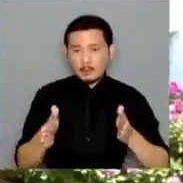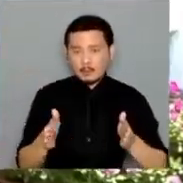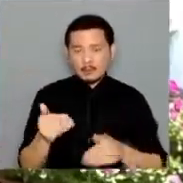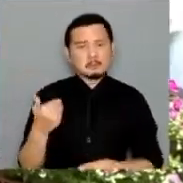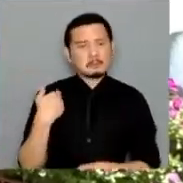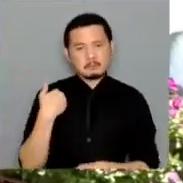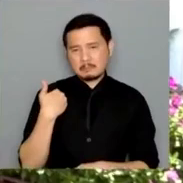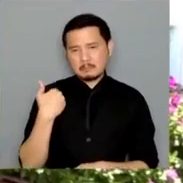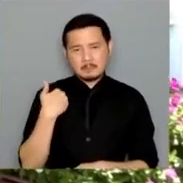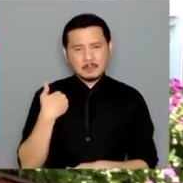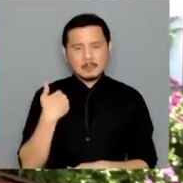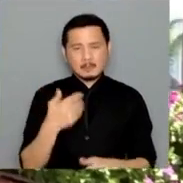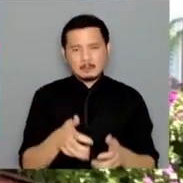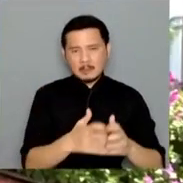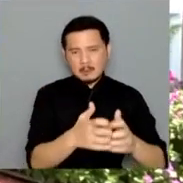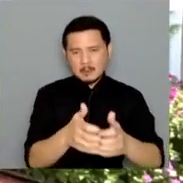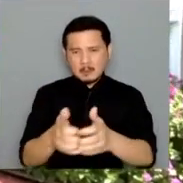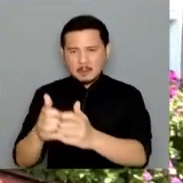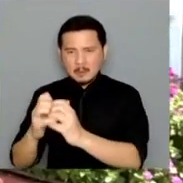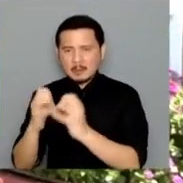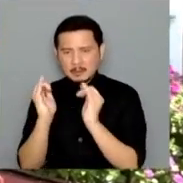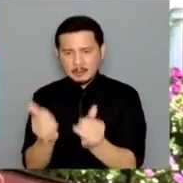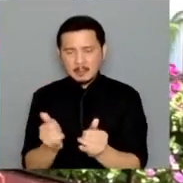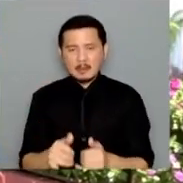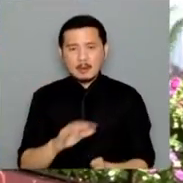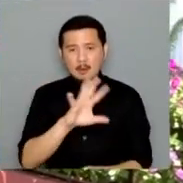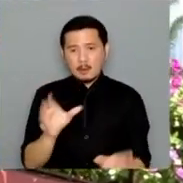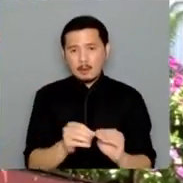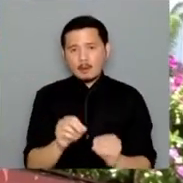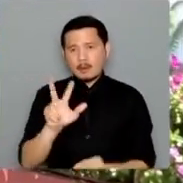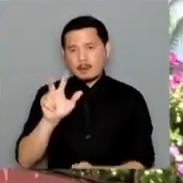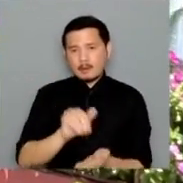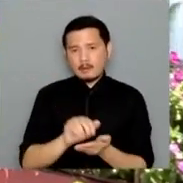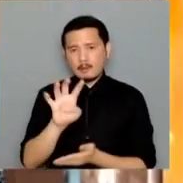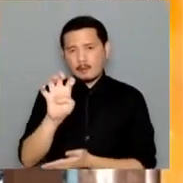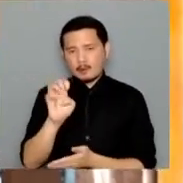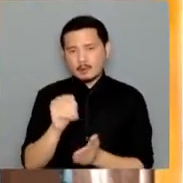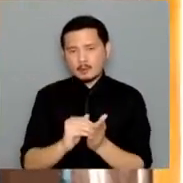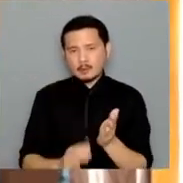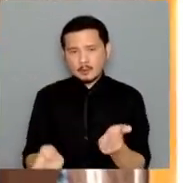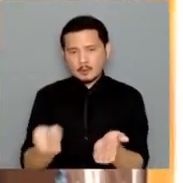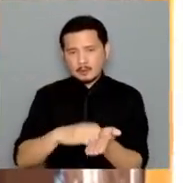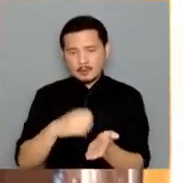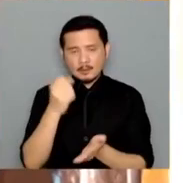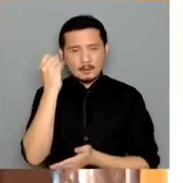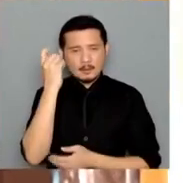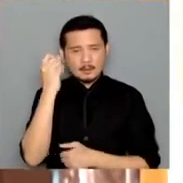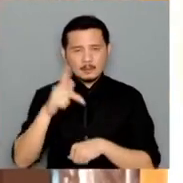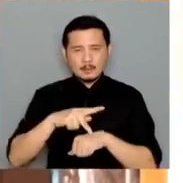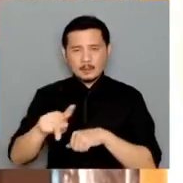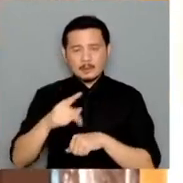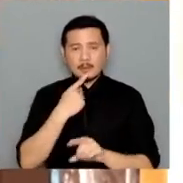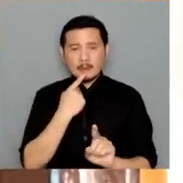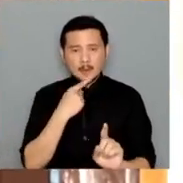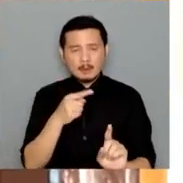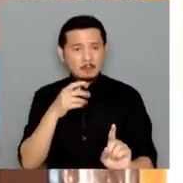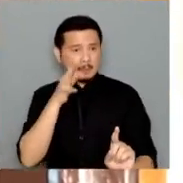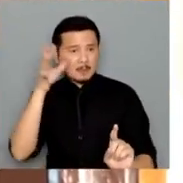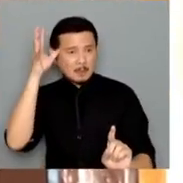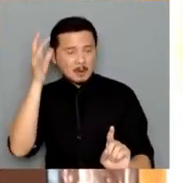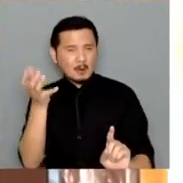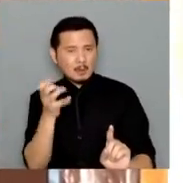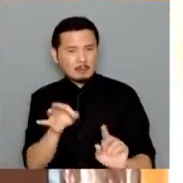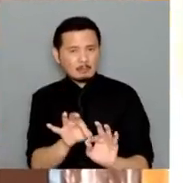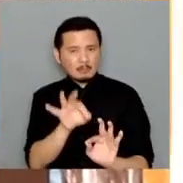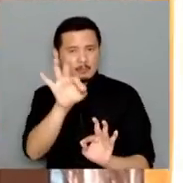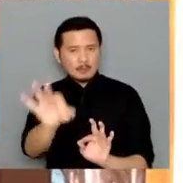ongoing. There are about 4,300 students enrolled in the school, but according to the principal, some parents appealed to have the enrollment extended